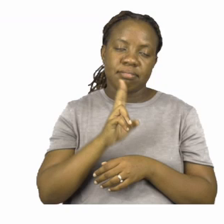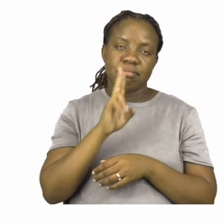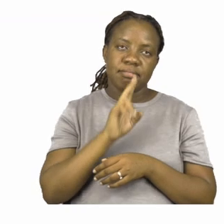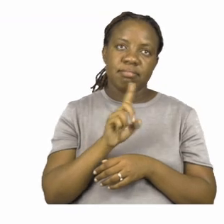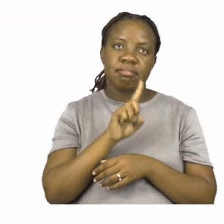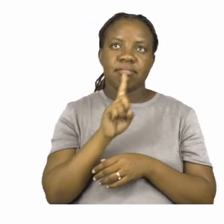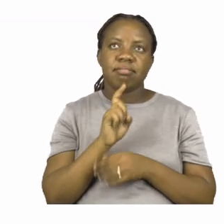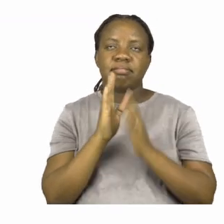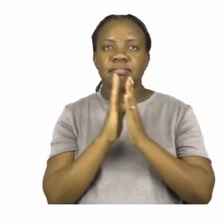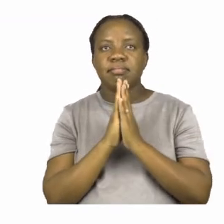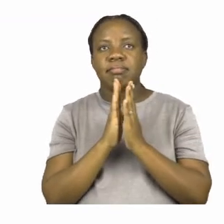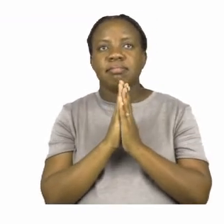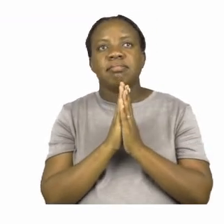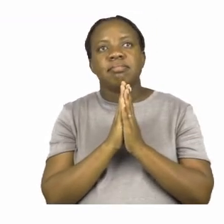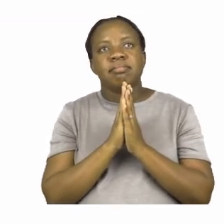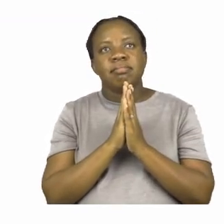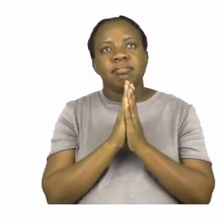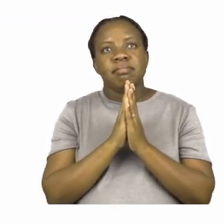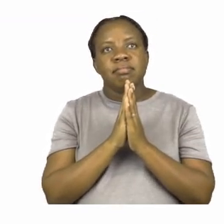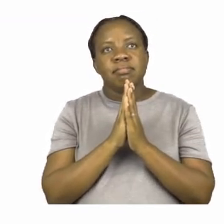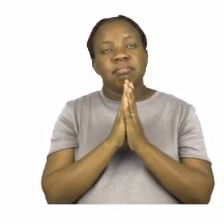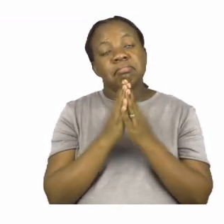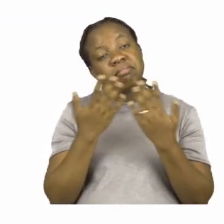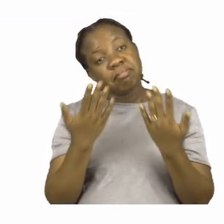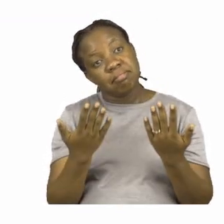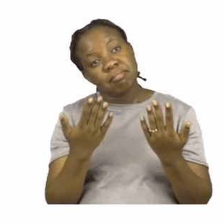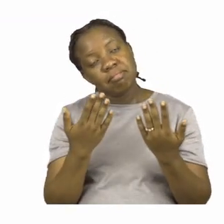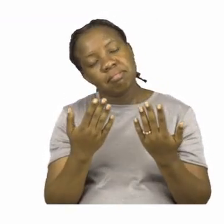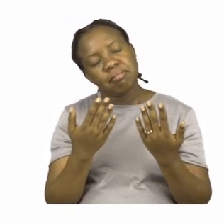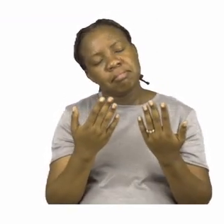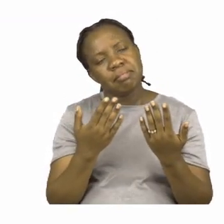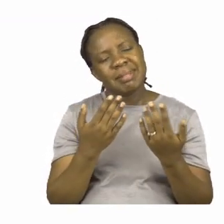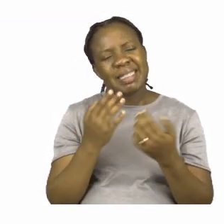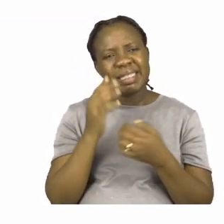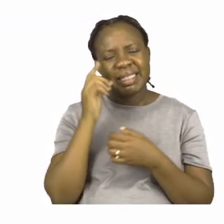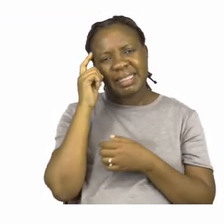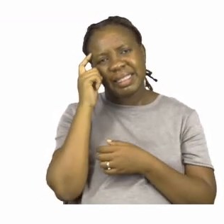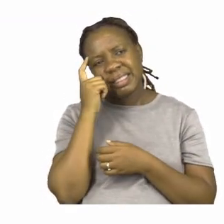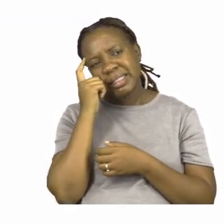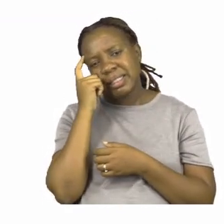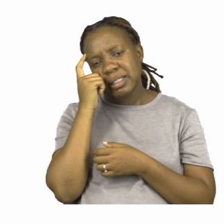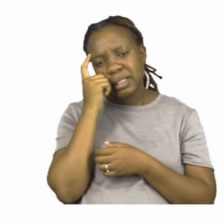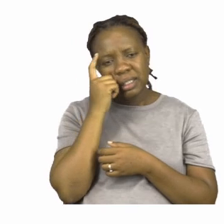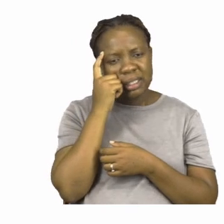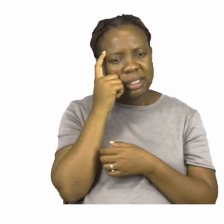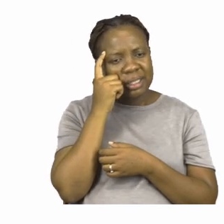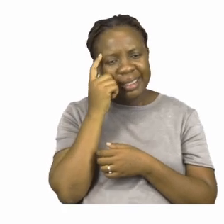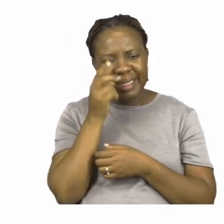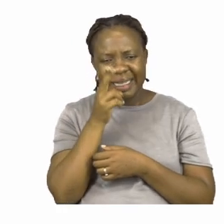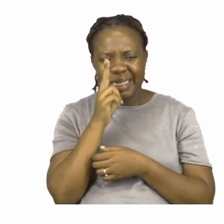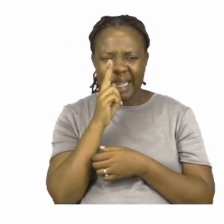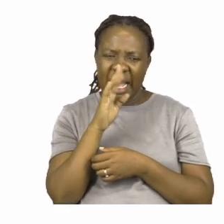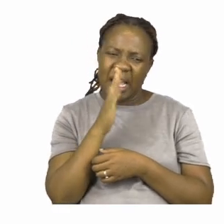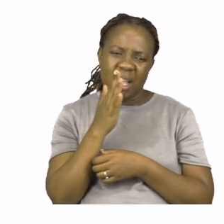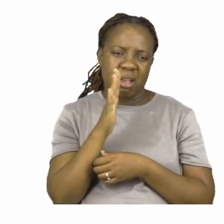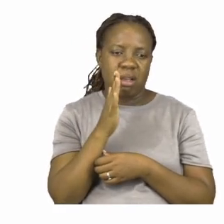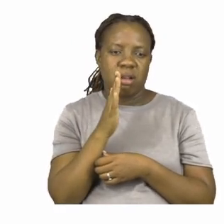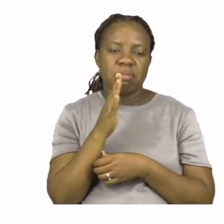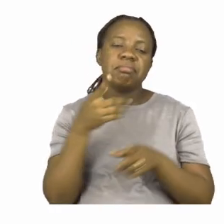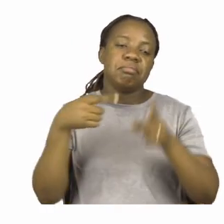Now remember, if you are still not sure, you can always go back and read the story one more